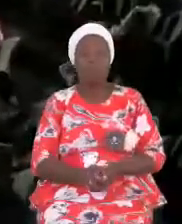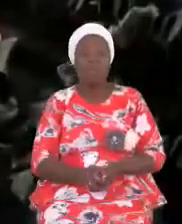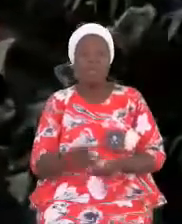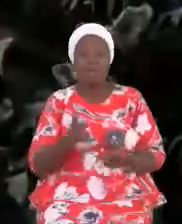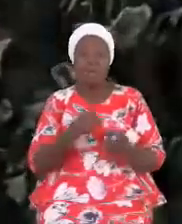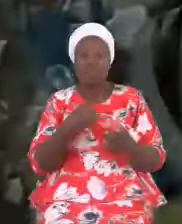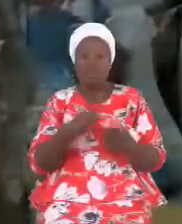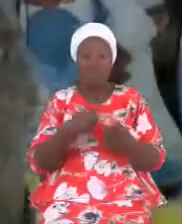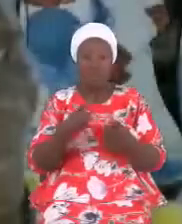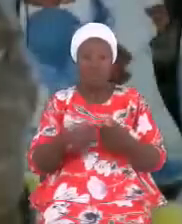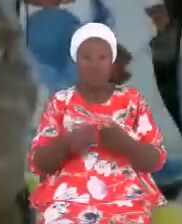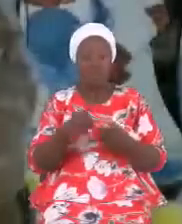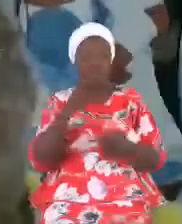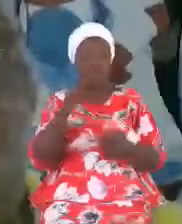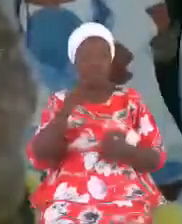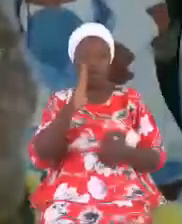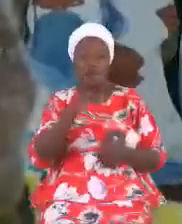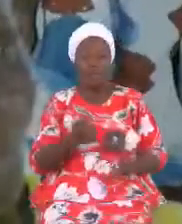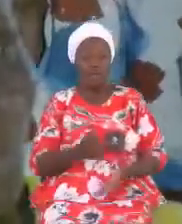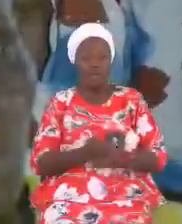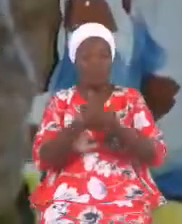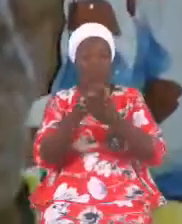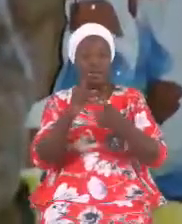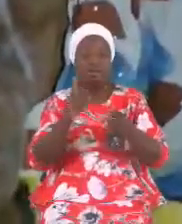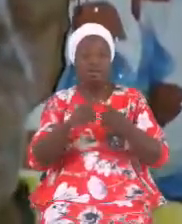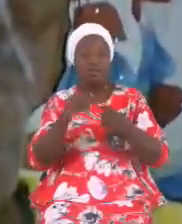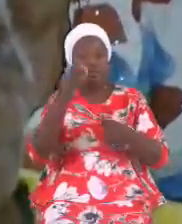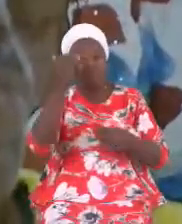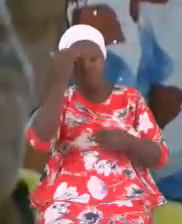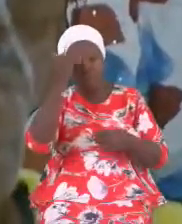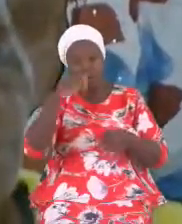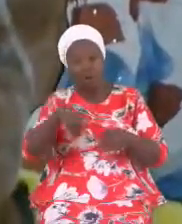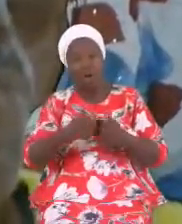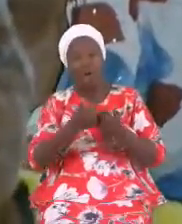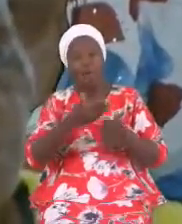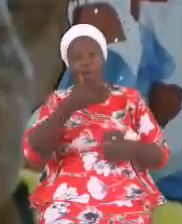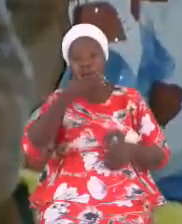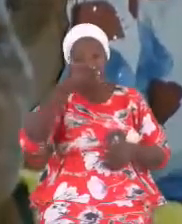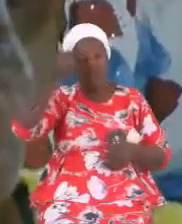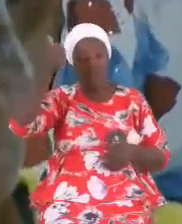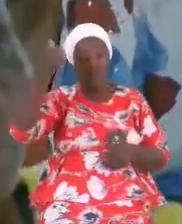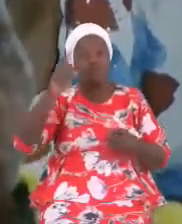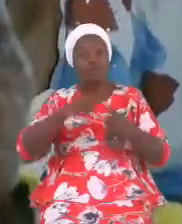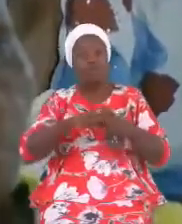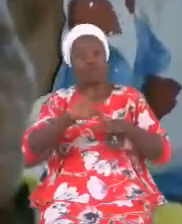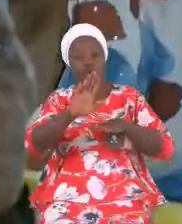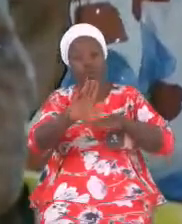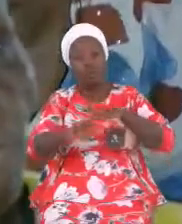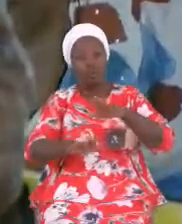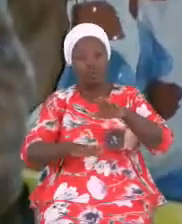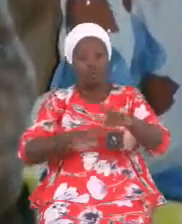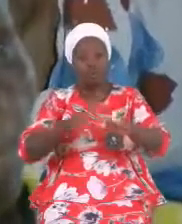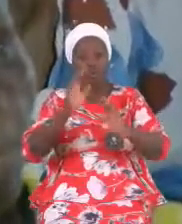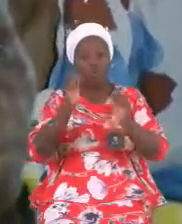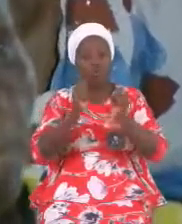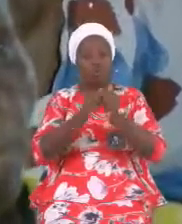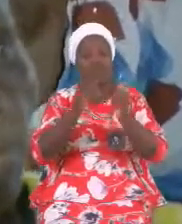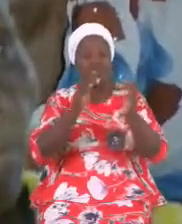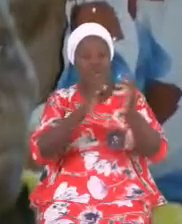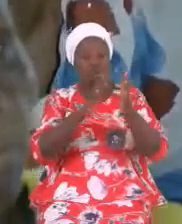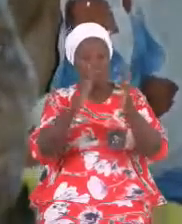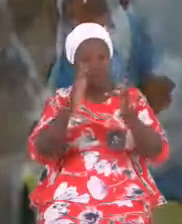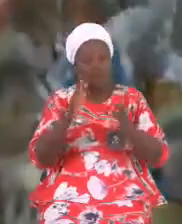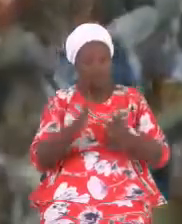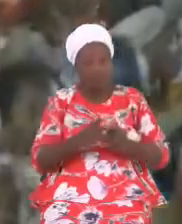from the first night till now, next Sunday is your date. 4 p.m. we are all